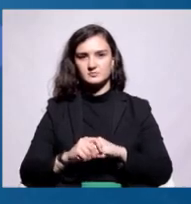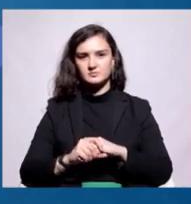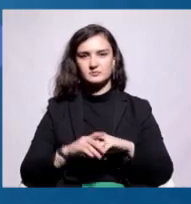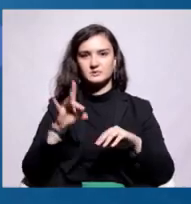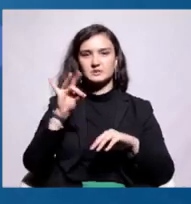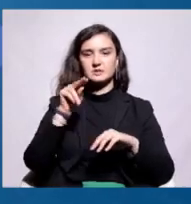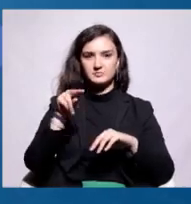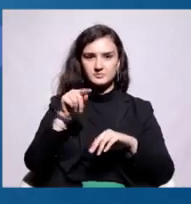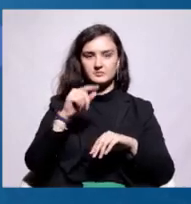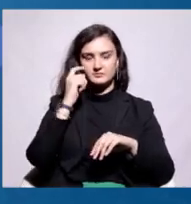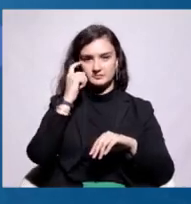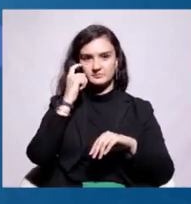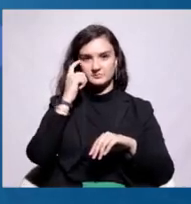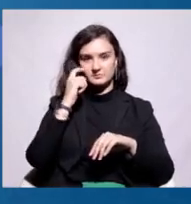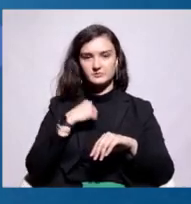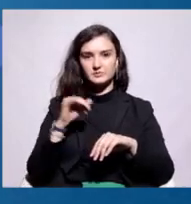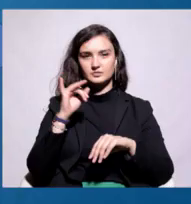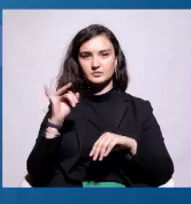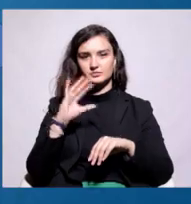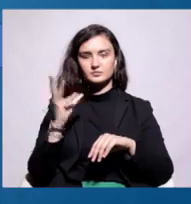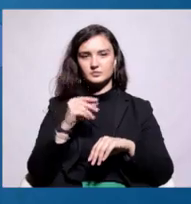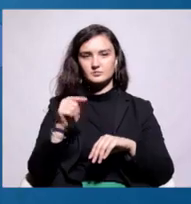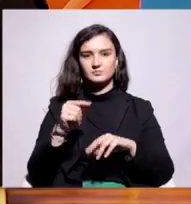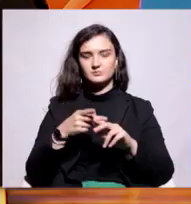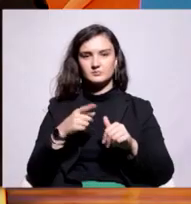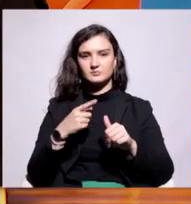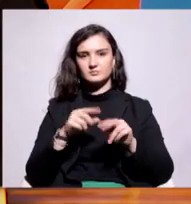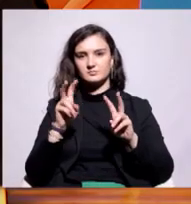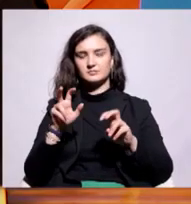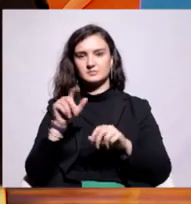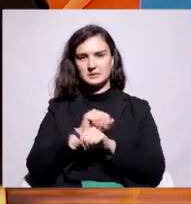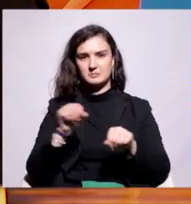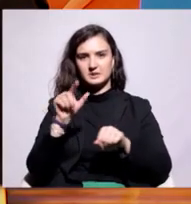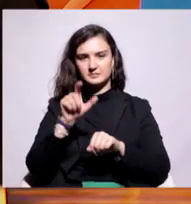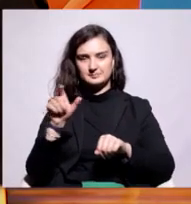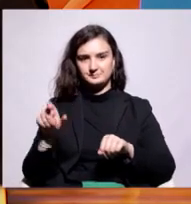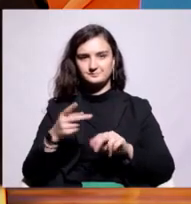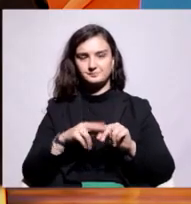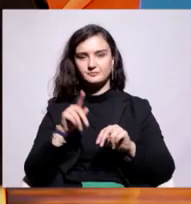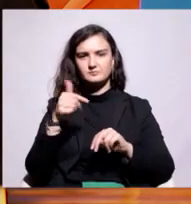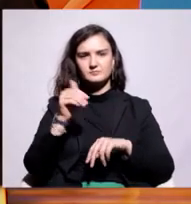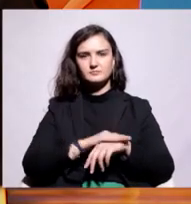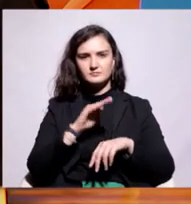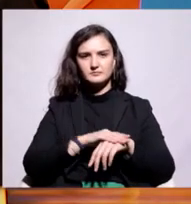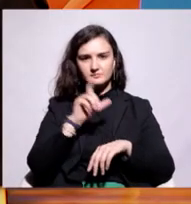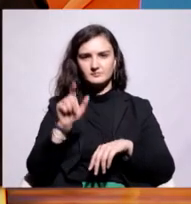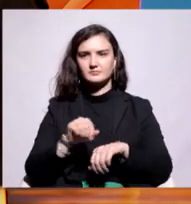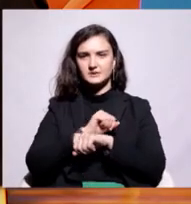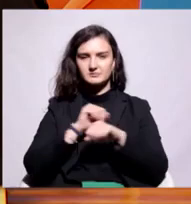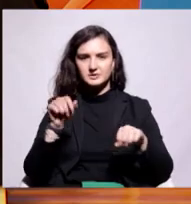Winkle, the protagonist of our story, the so-called hero of the story. He's a kind,